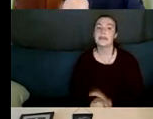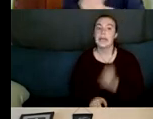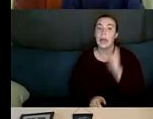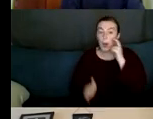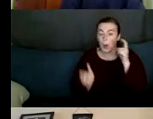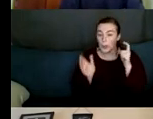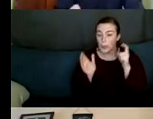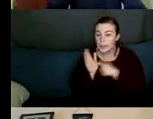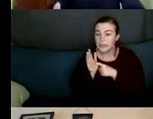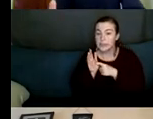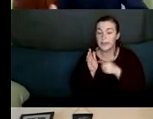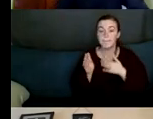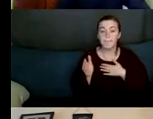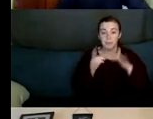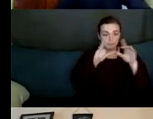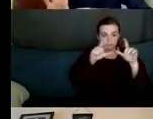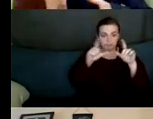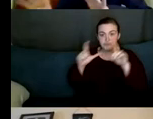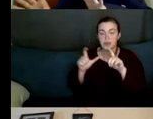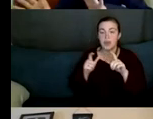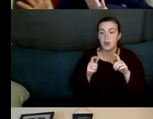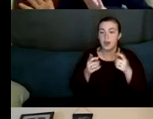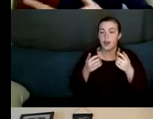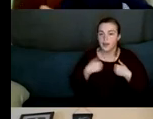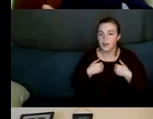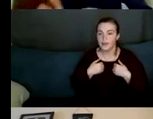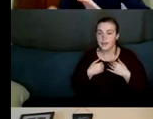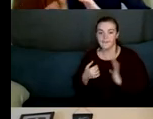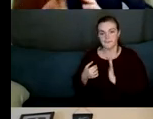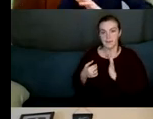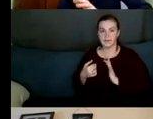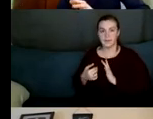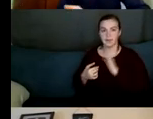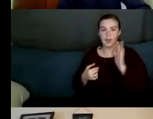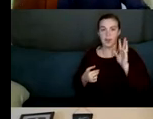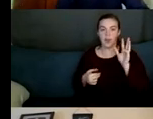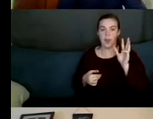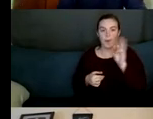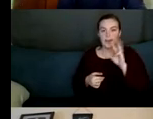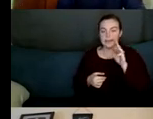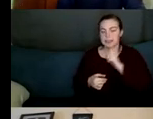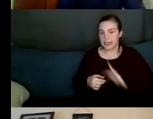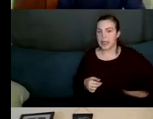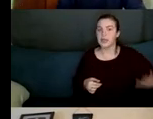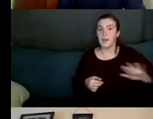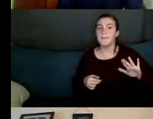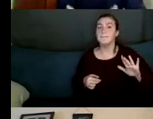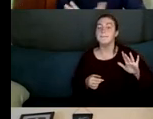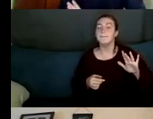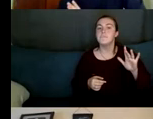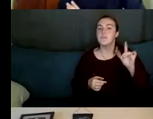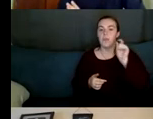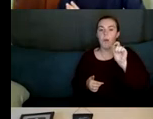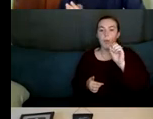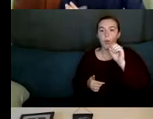throughout my screenshots that I've got like a fancy little westkingdom.org email. That's